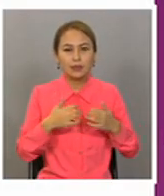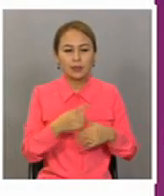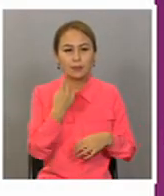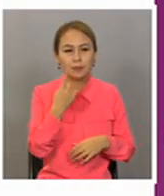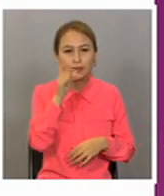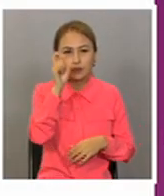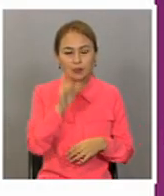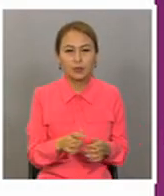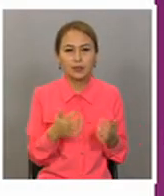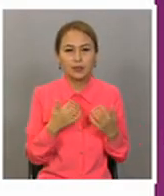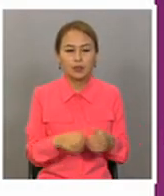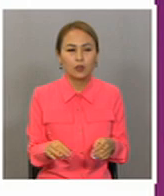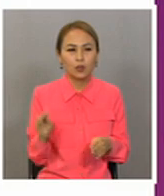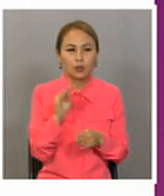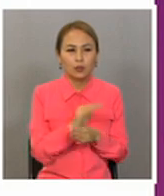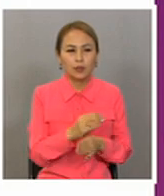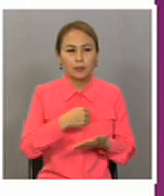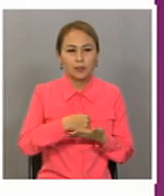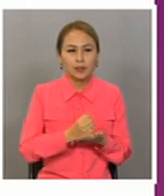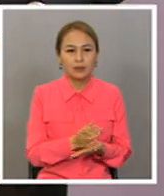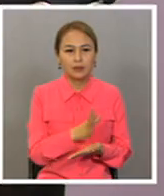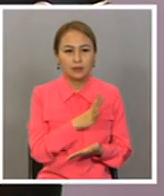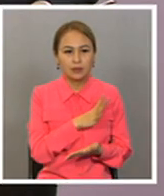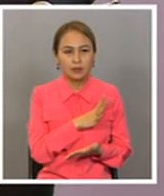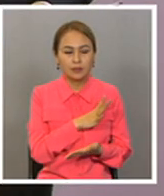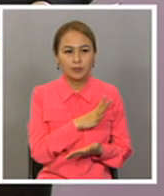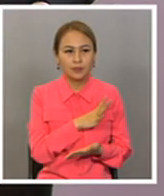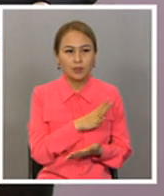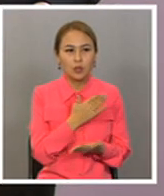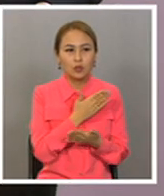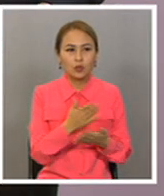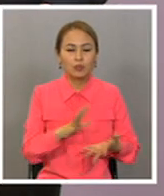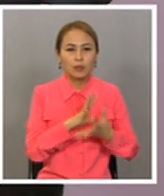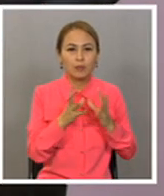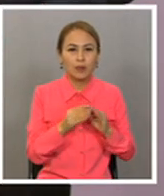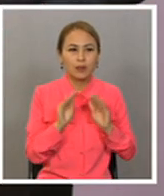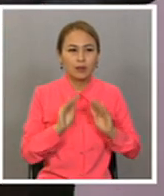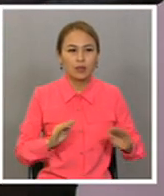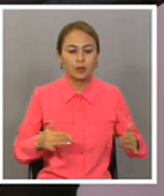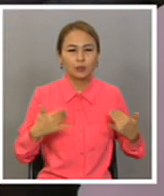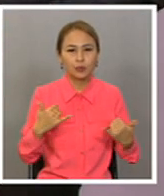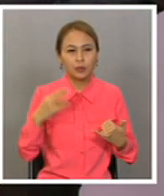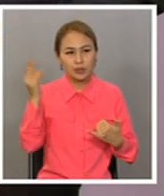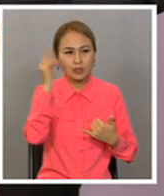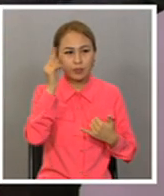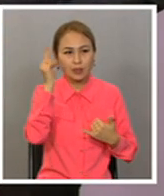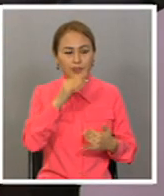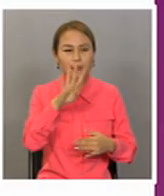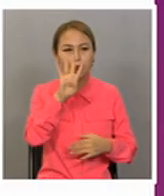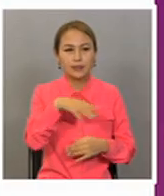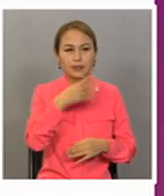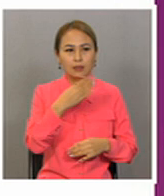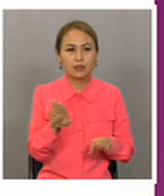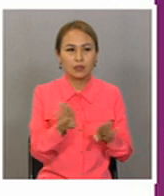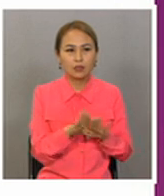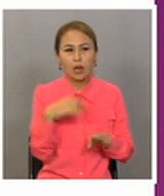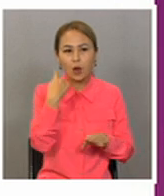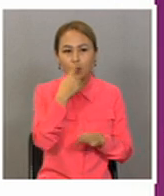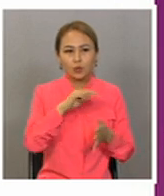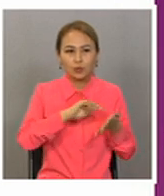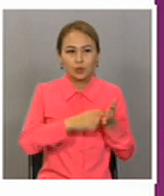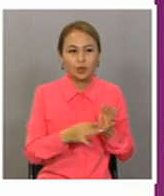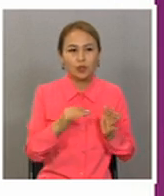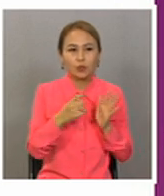sanga köbeytüdü bekittiñdir. Sonmen balalar, bugünkü sabahta keseden tıs ausşa